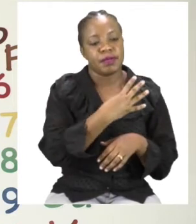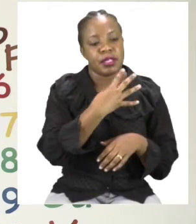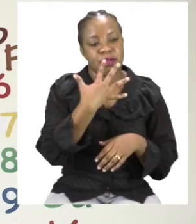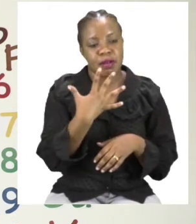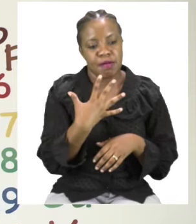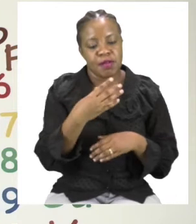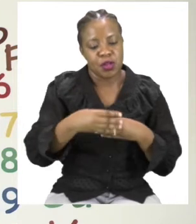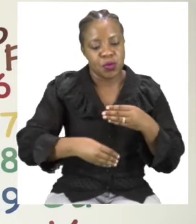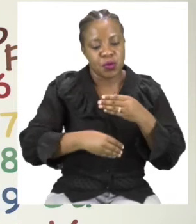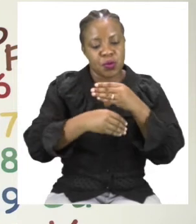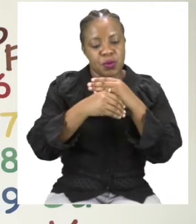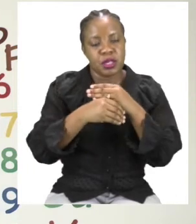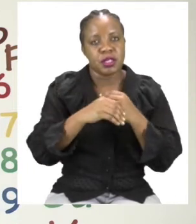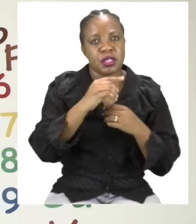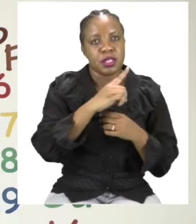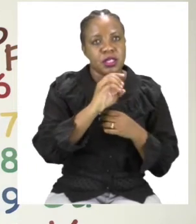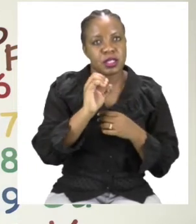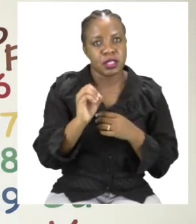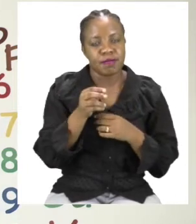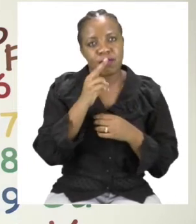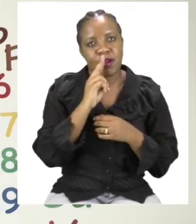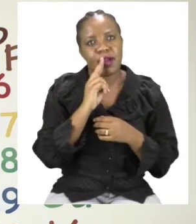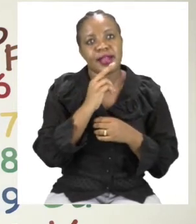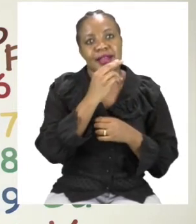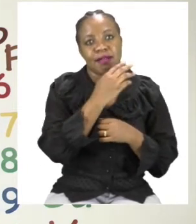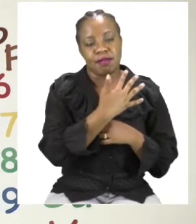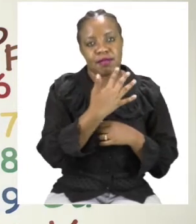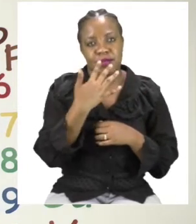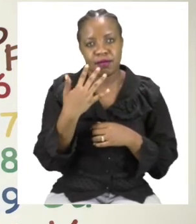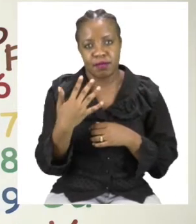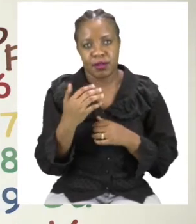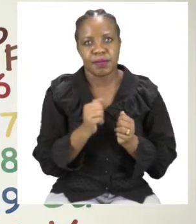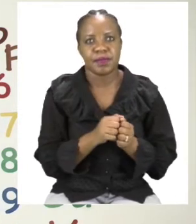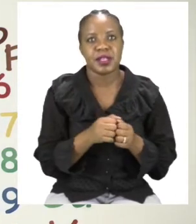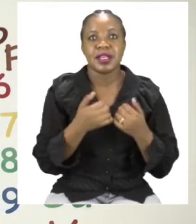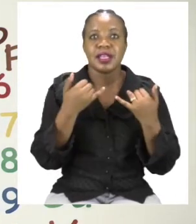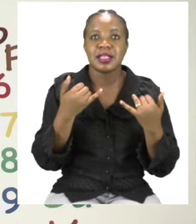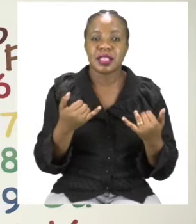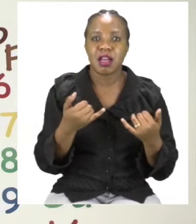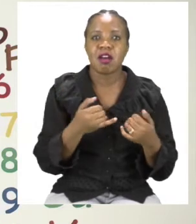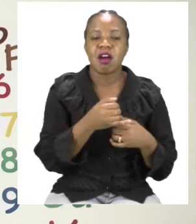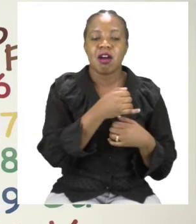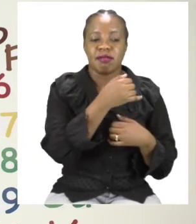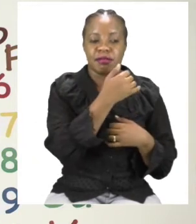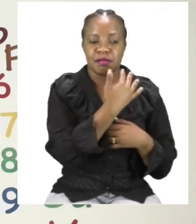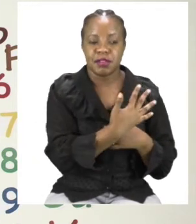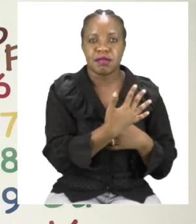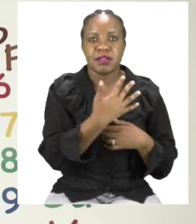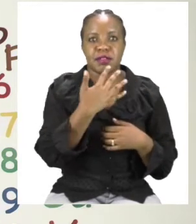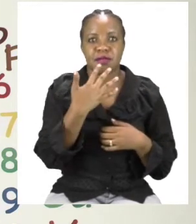to say 55 minus 40. Now, if we